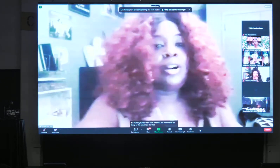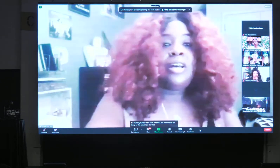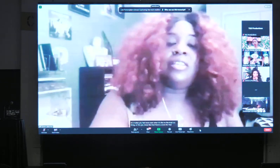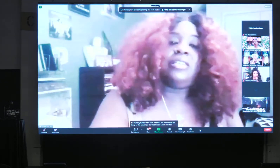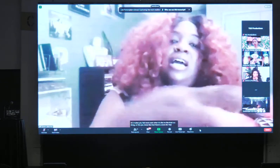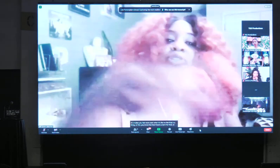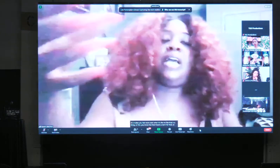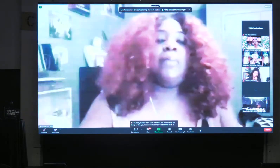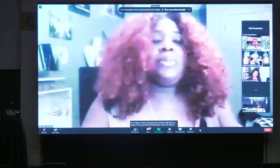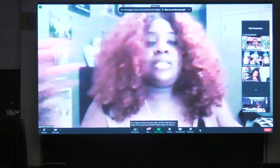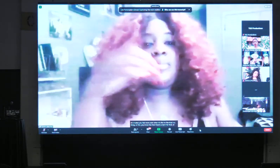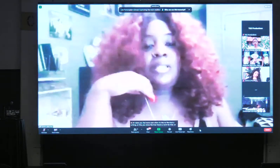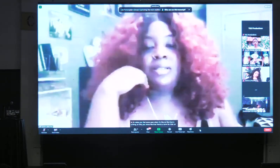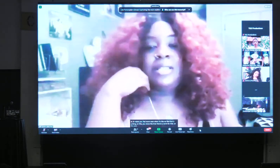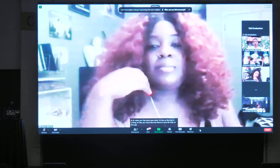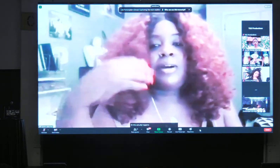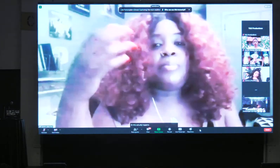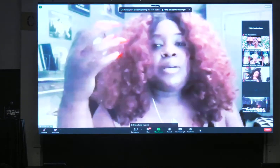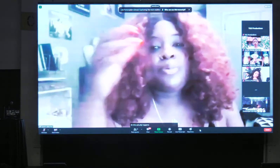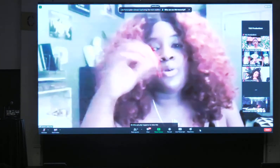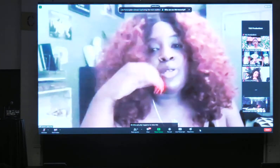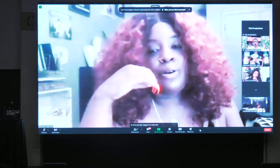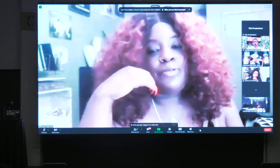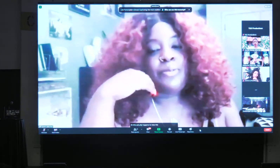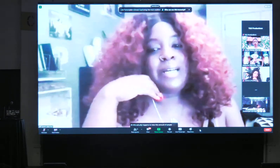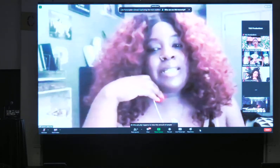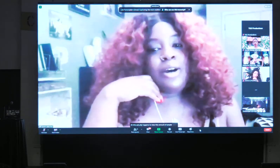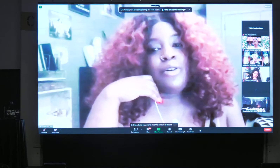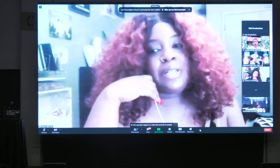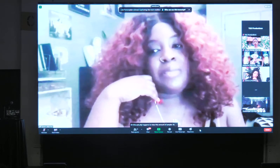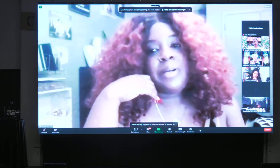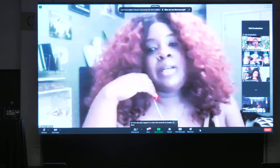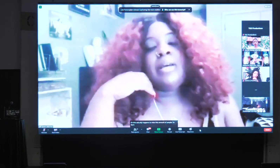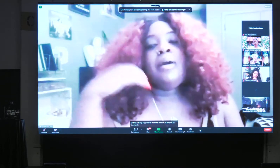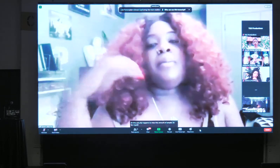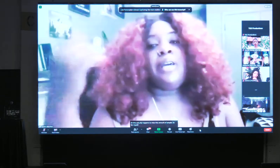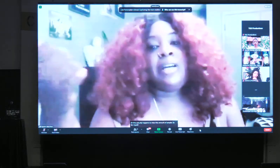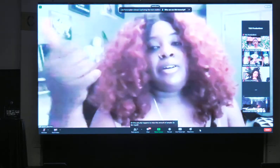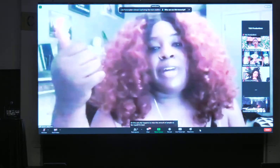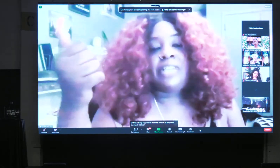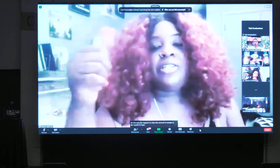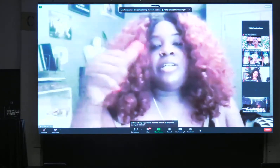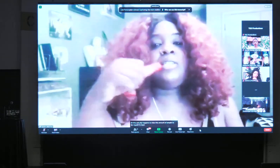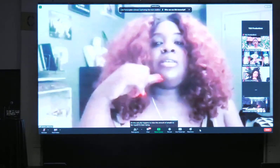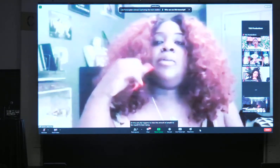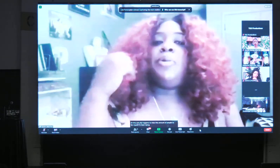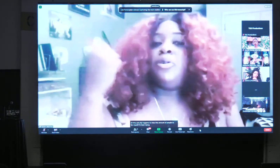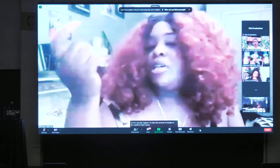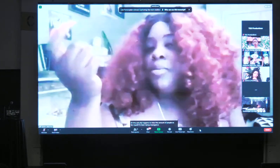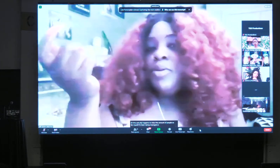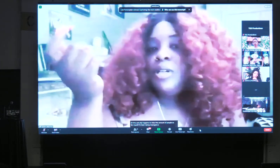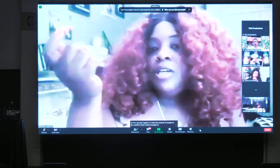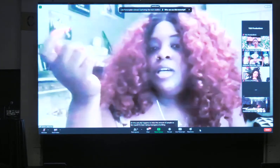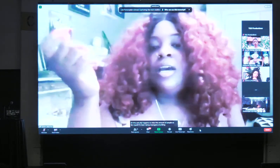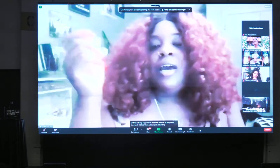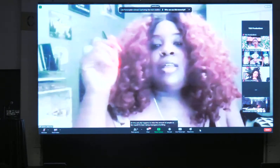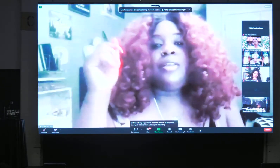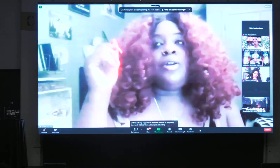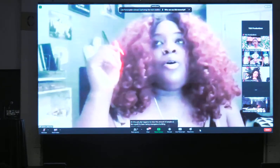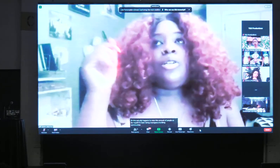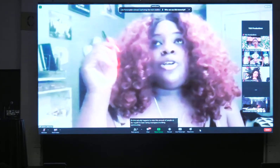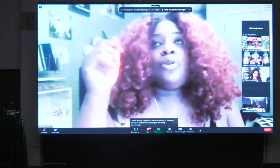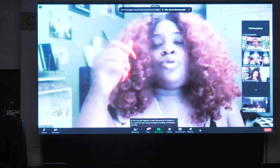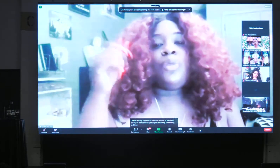or this actually happens to this amount of people. So for myself, it's been being courageous, building community, and